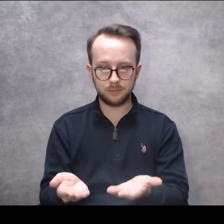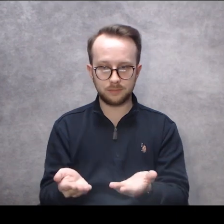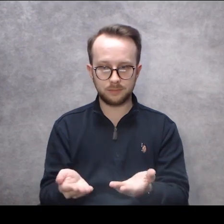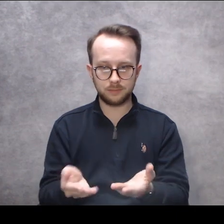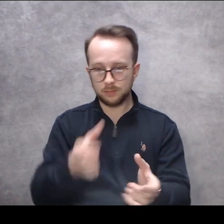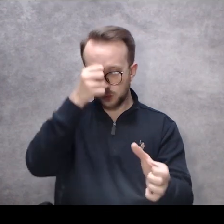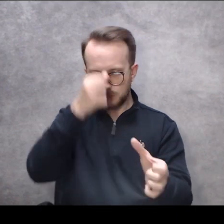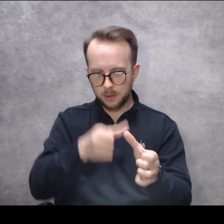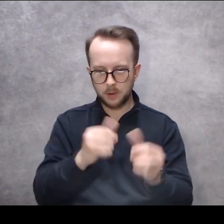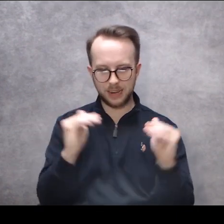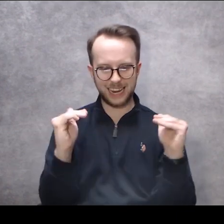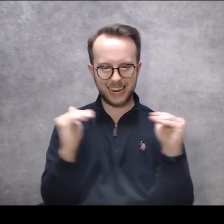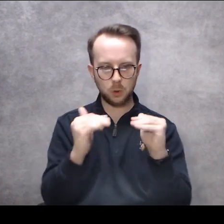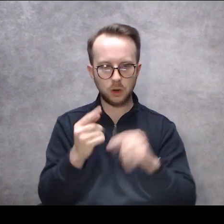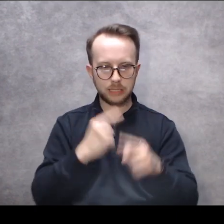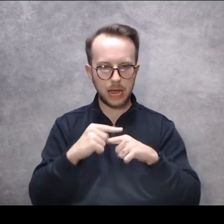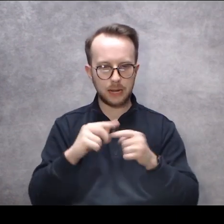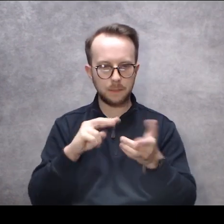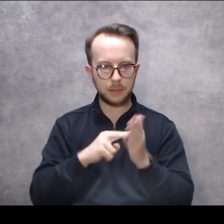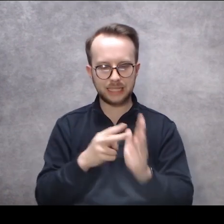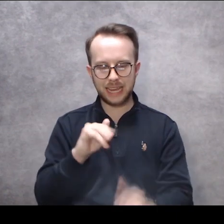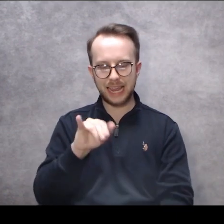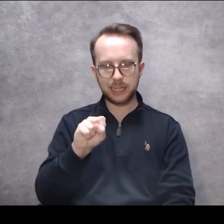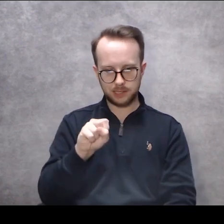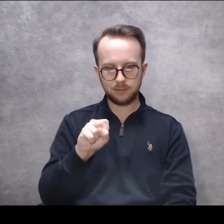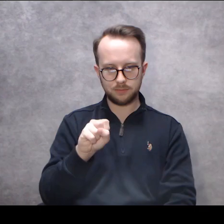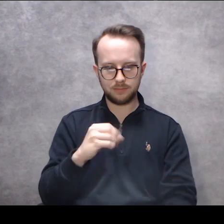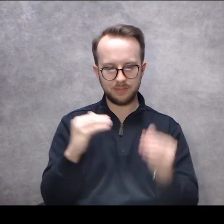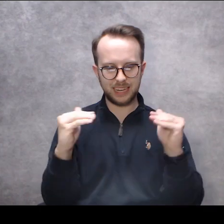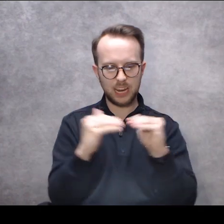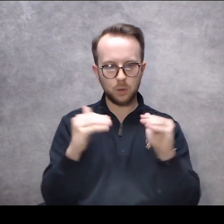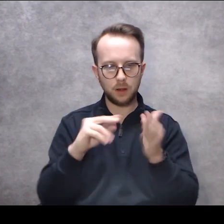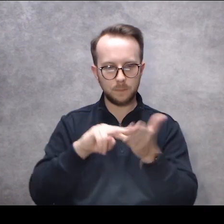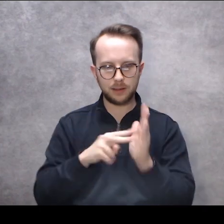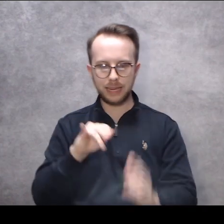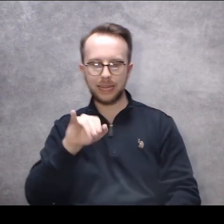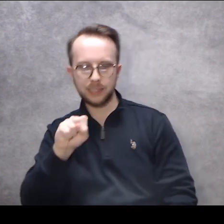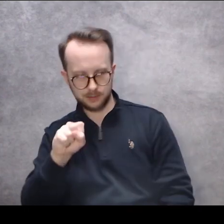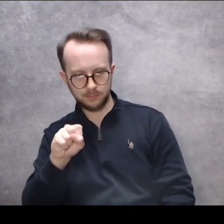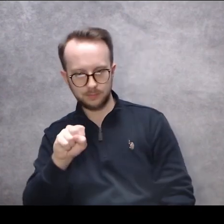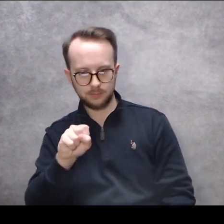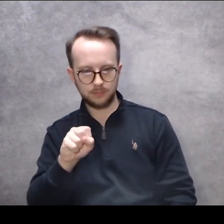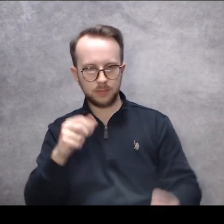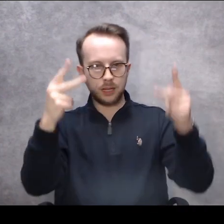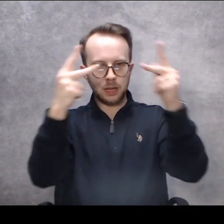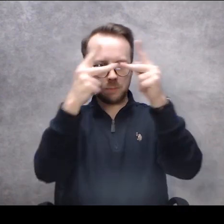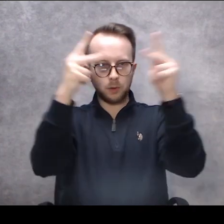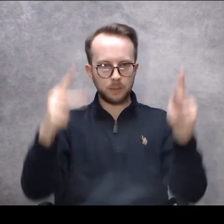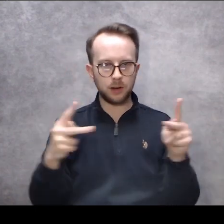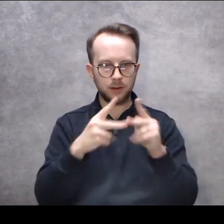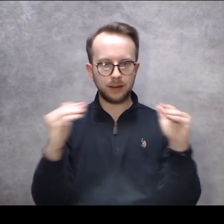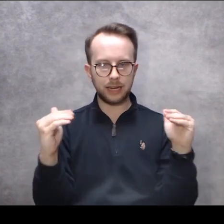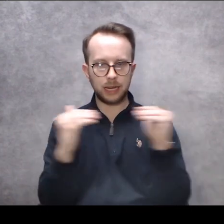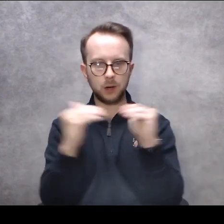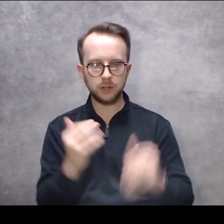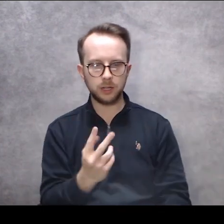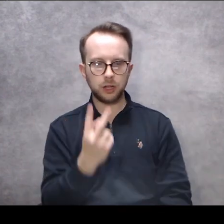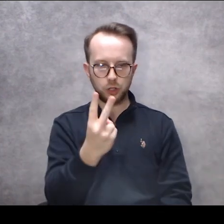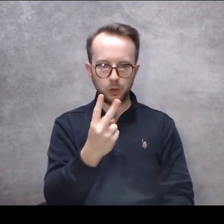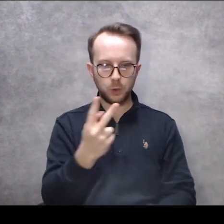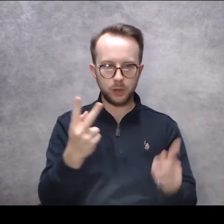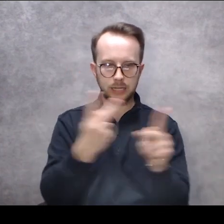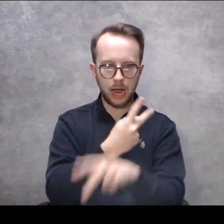remember, equals means is. So perimeter is 2 times the length plus the